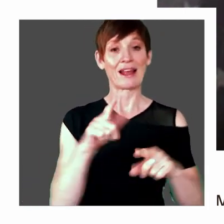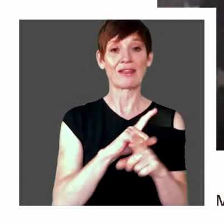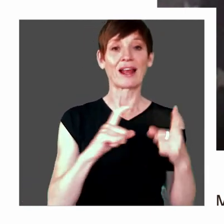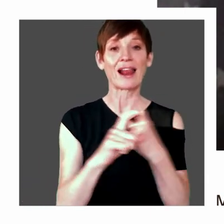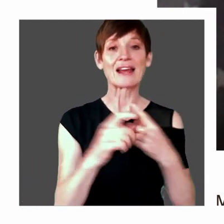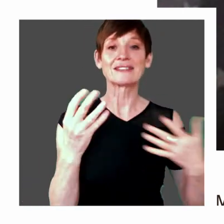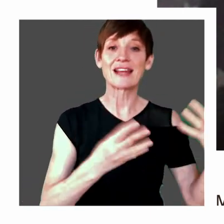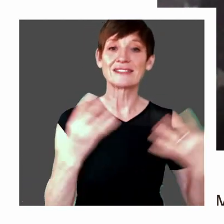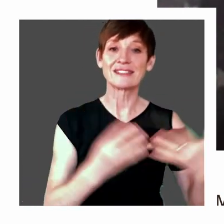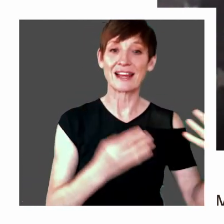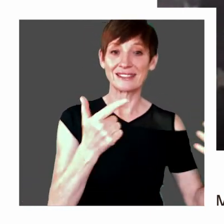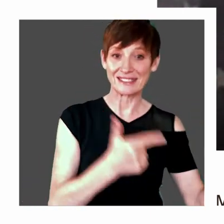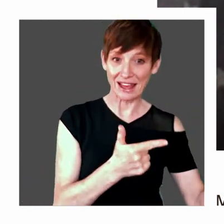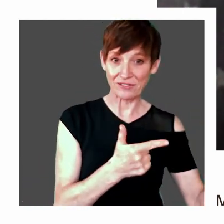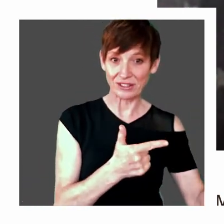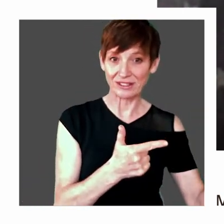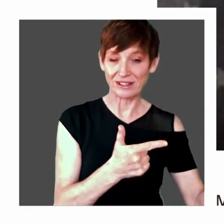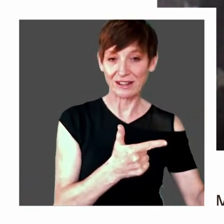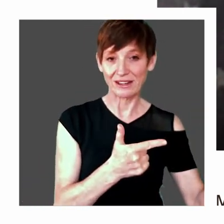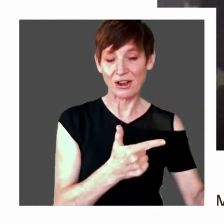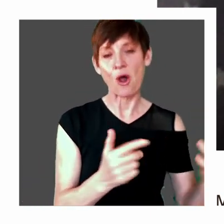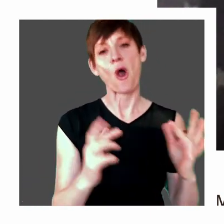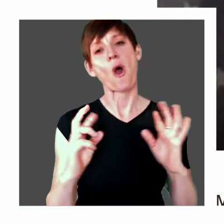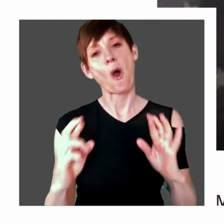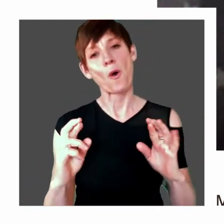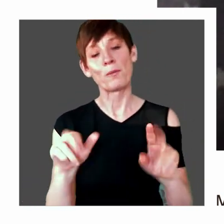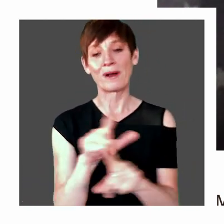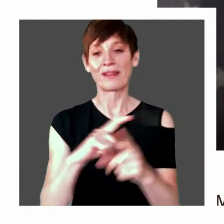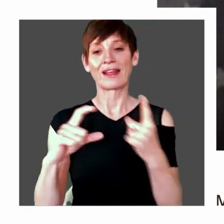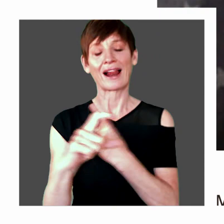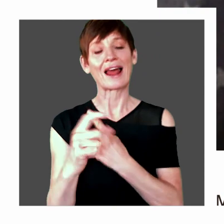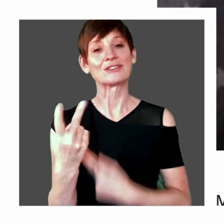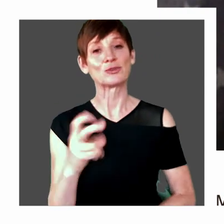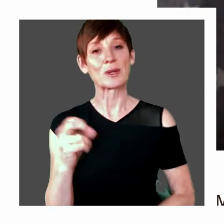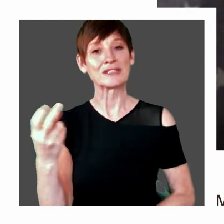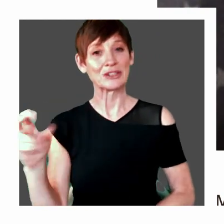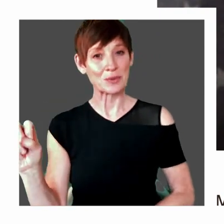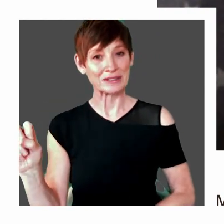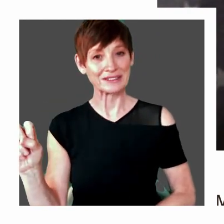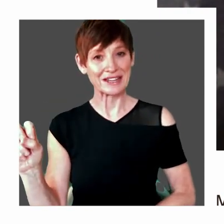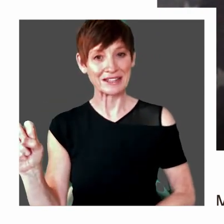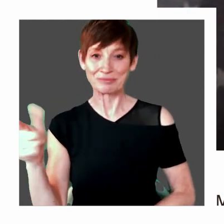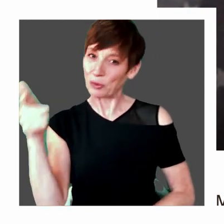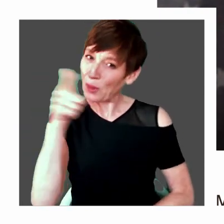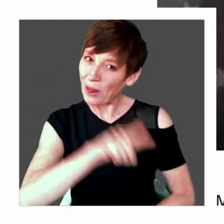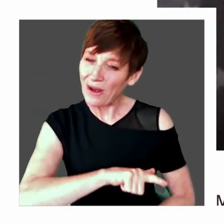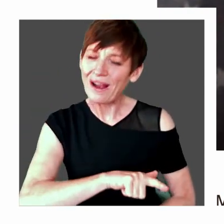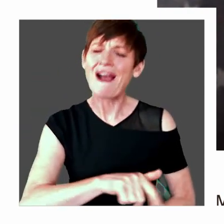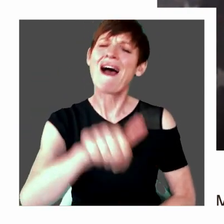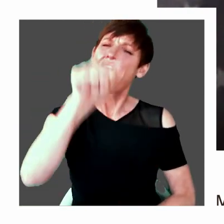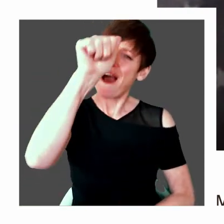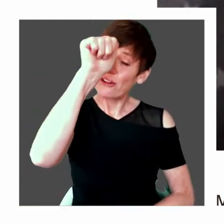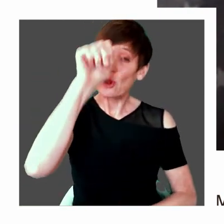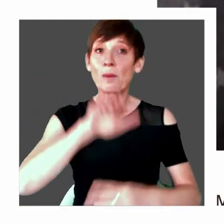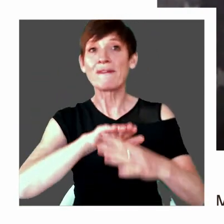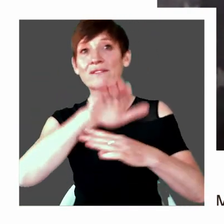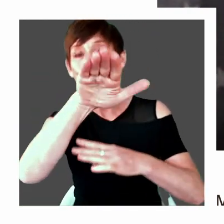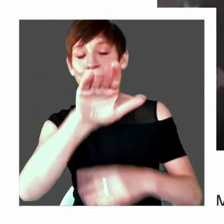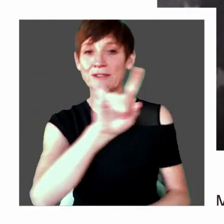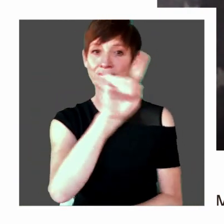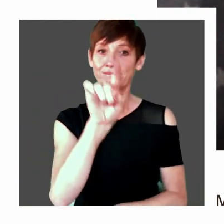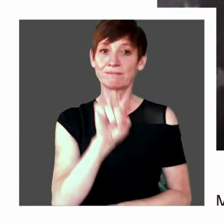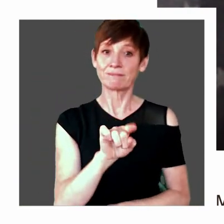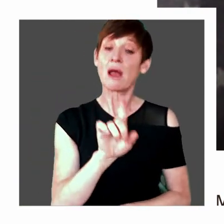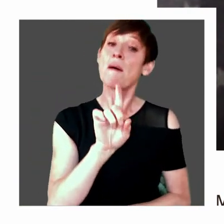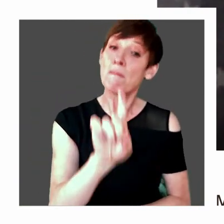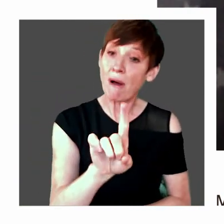1997, I wish the class of 2020 all the very, very best. I know that while there is uncertainty ahead, your future